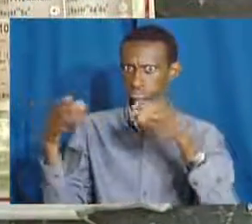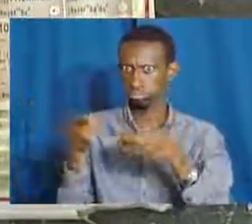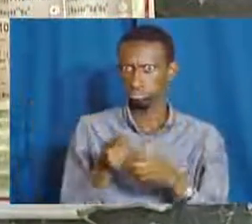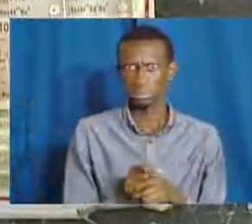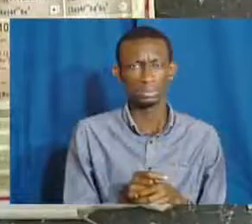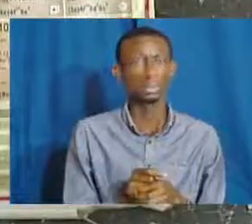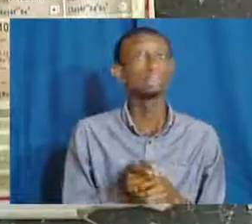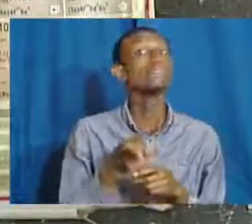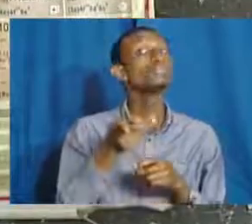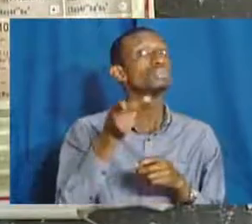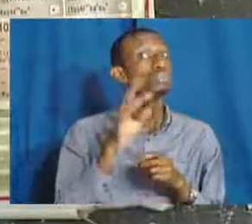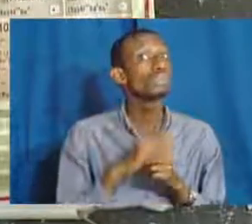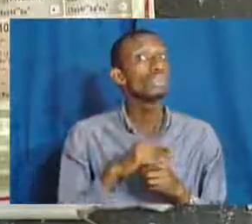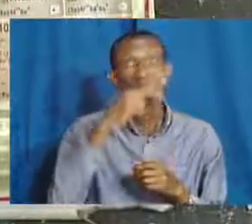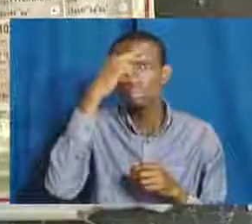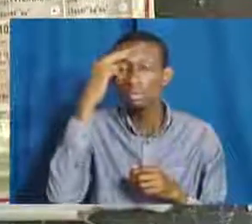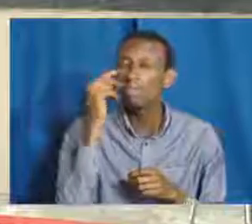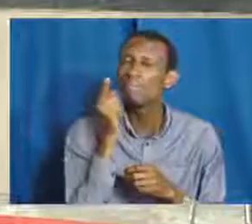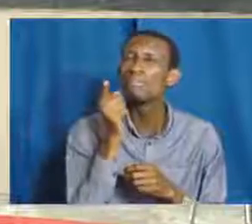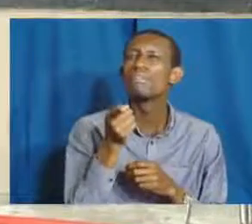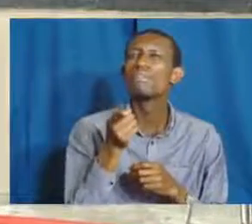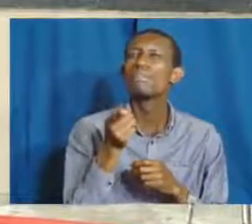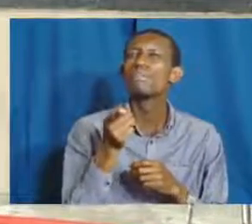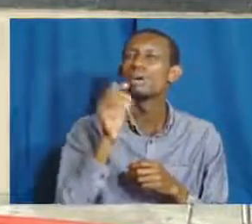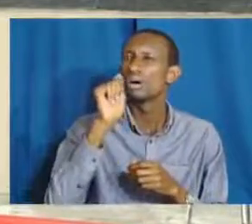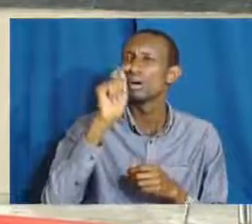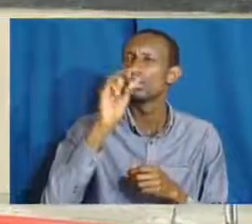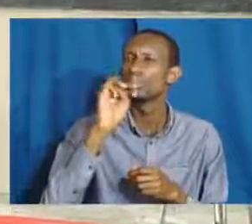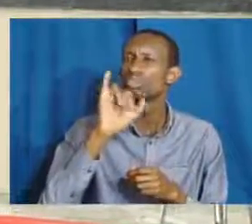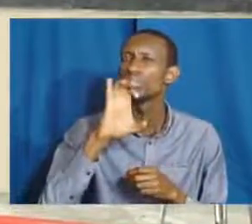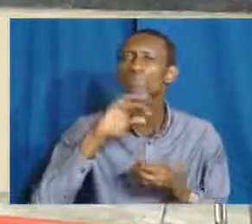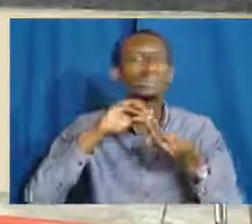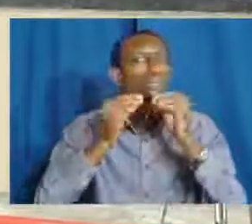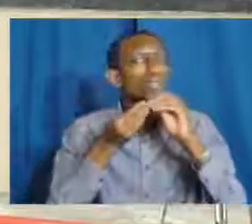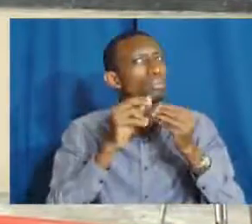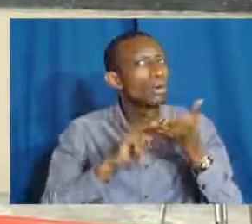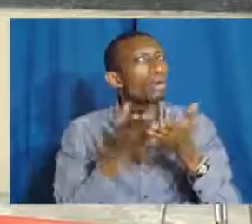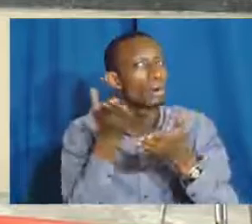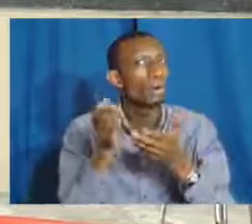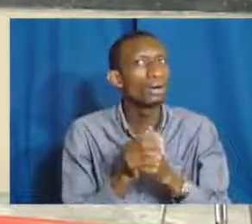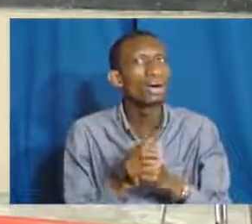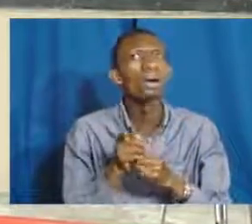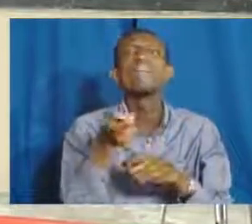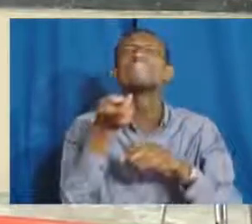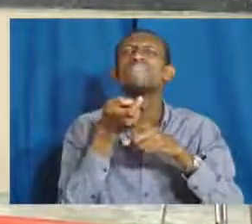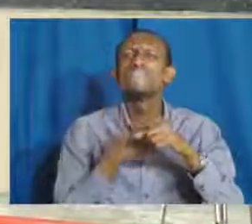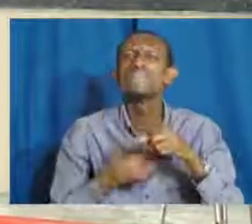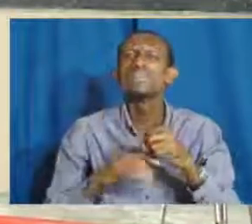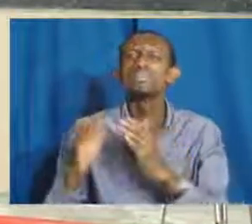result because the atomic numbers were used. So it is as a result of the arrangement of the